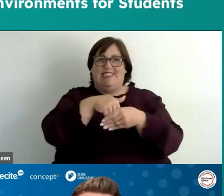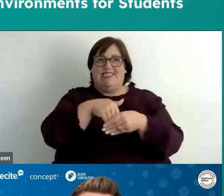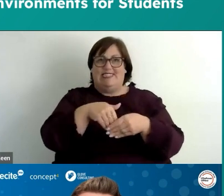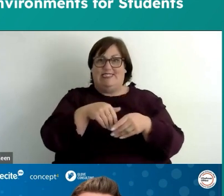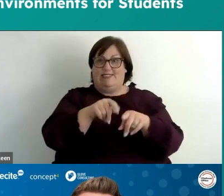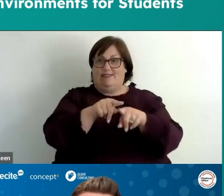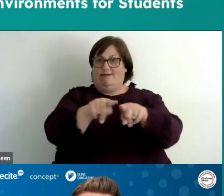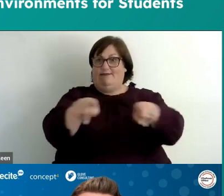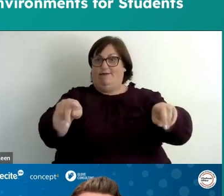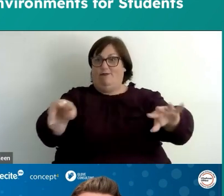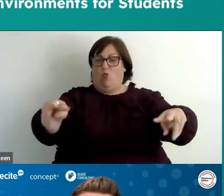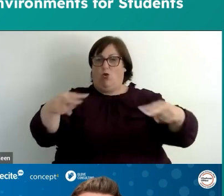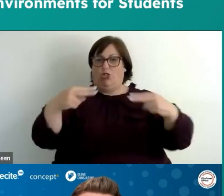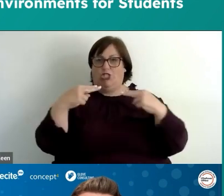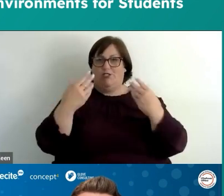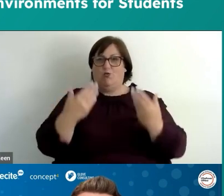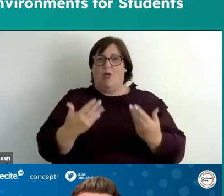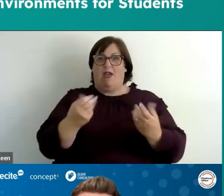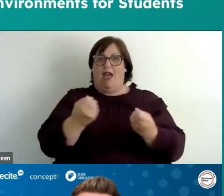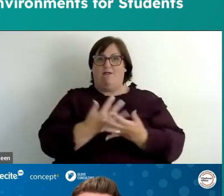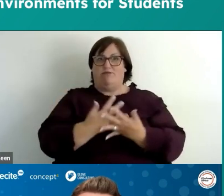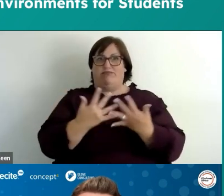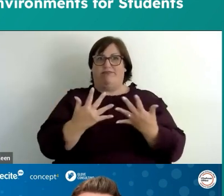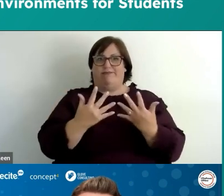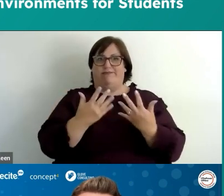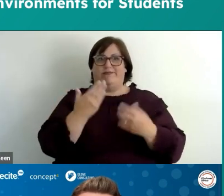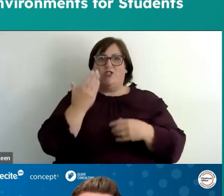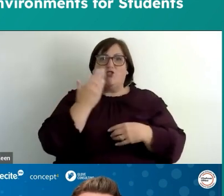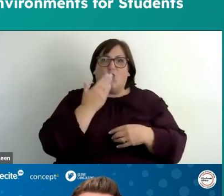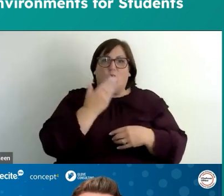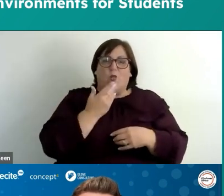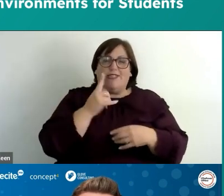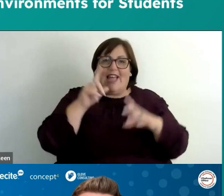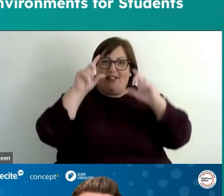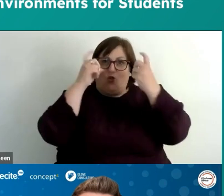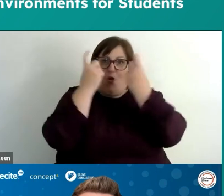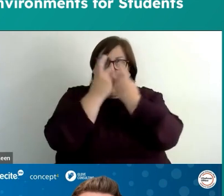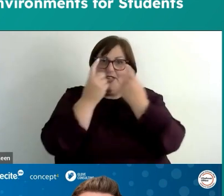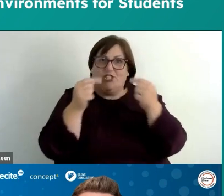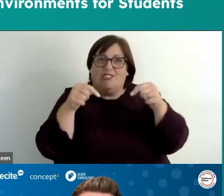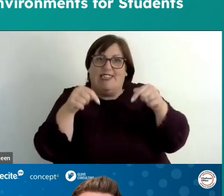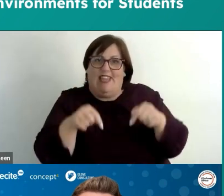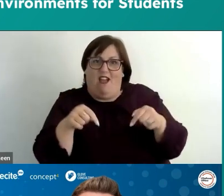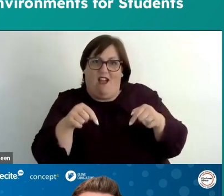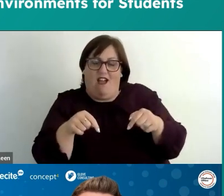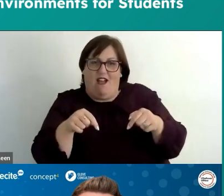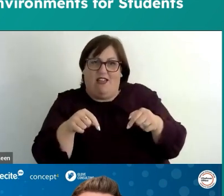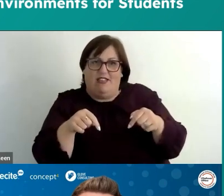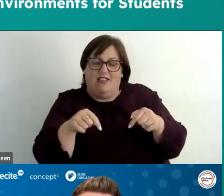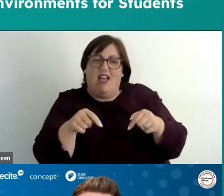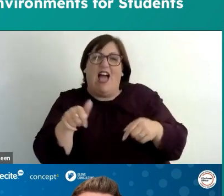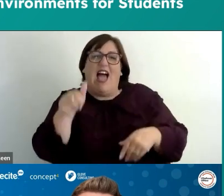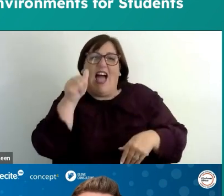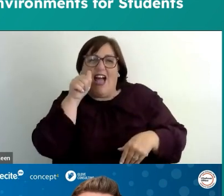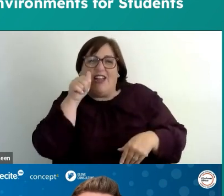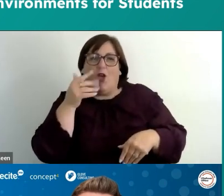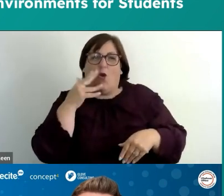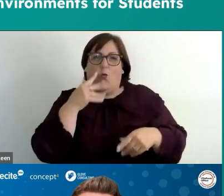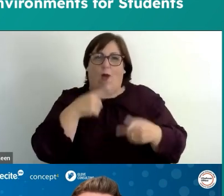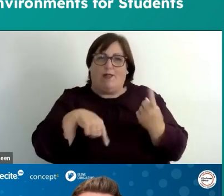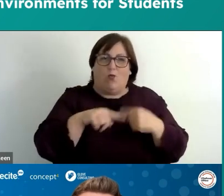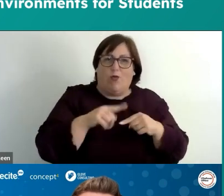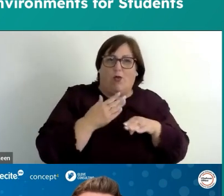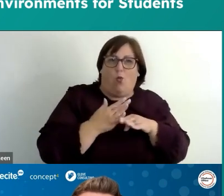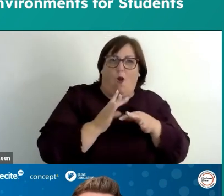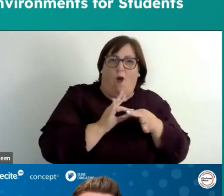So with respect to your brand guidelines, and I caveat that because I do know that when we work with schools, quite